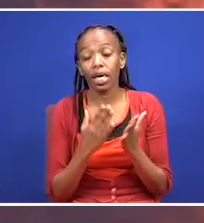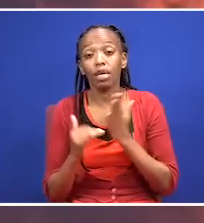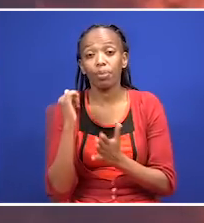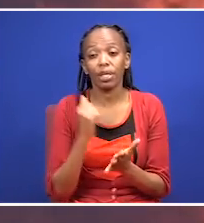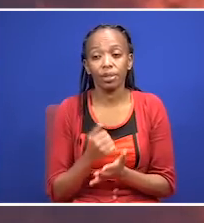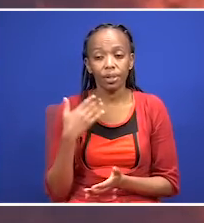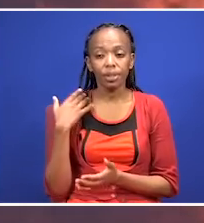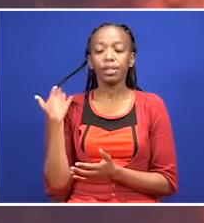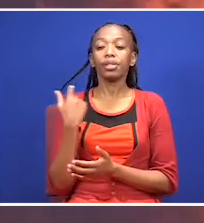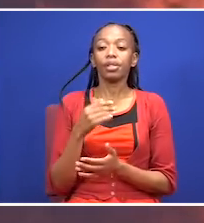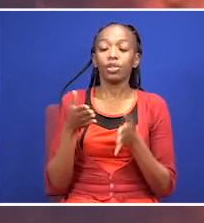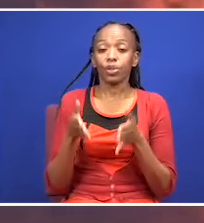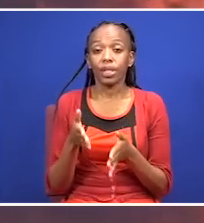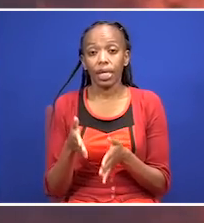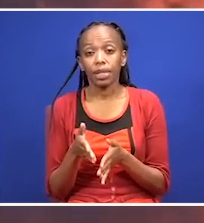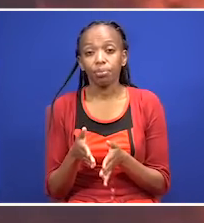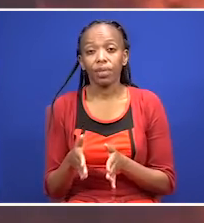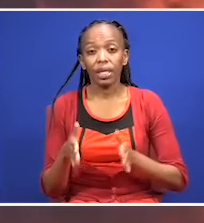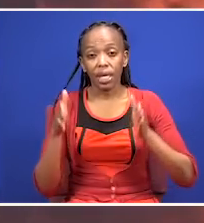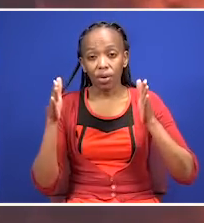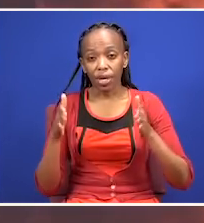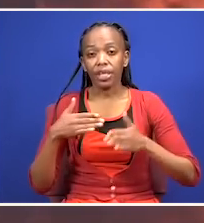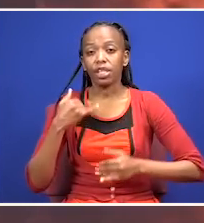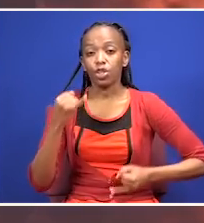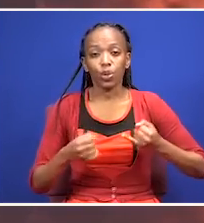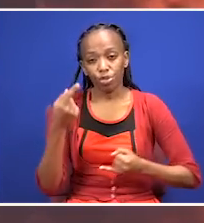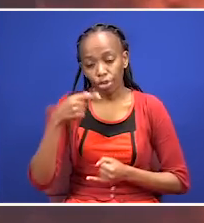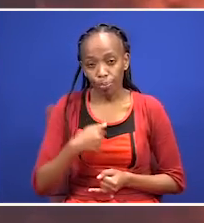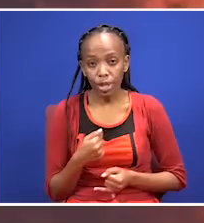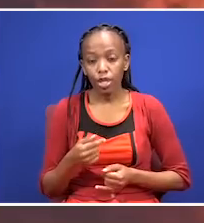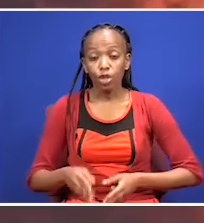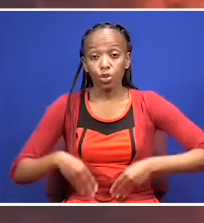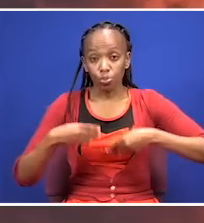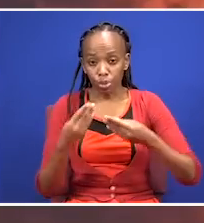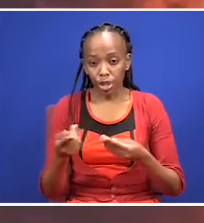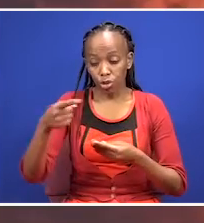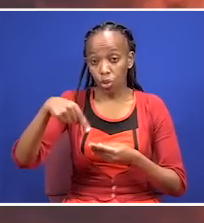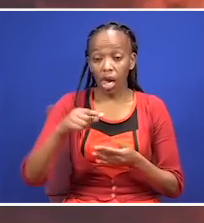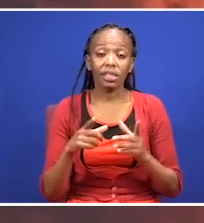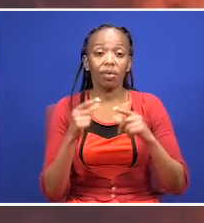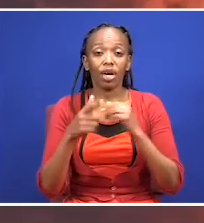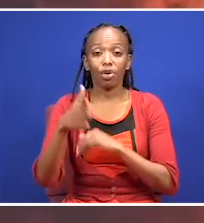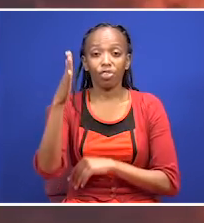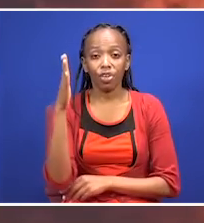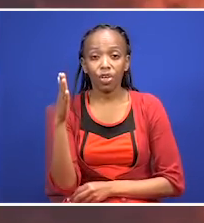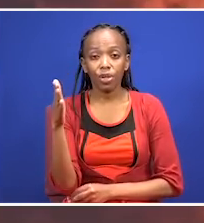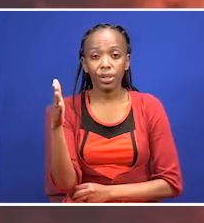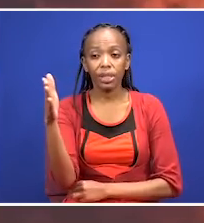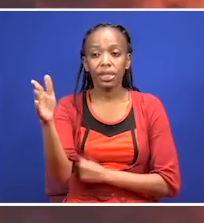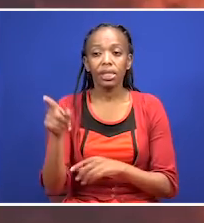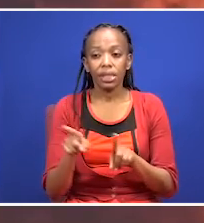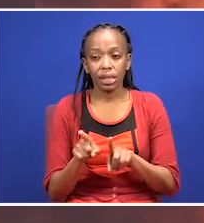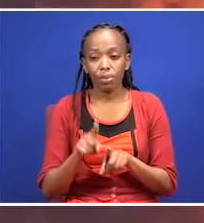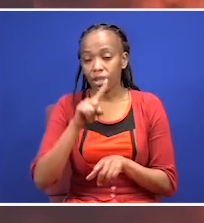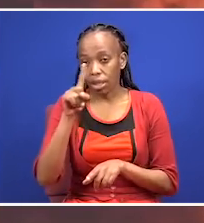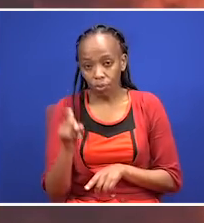amen amen today is a great pleasure for me to bring to us the word of god and it is in a